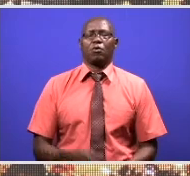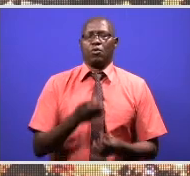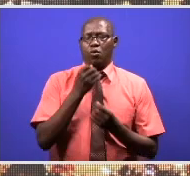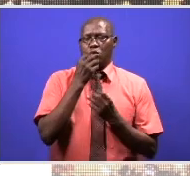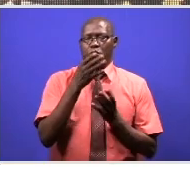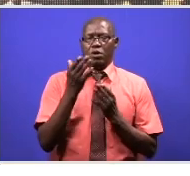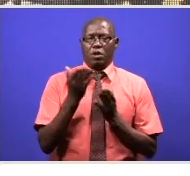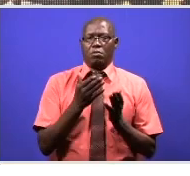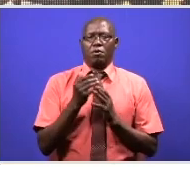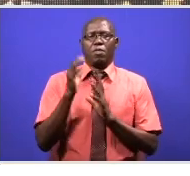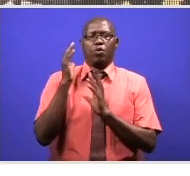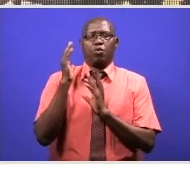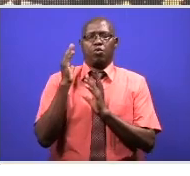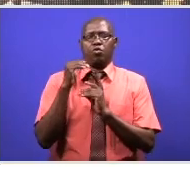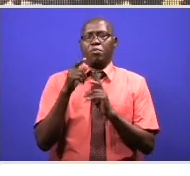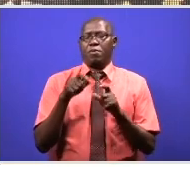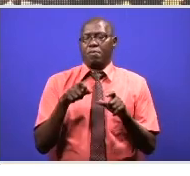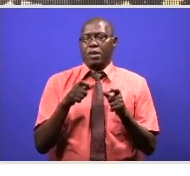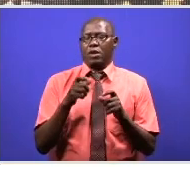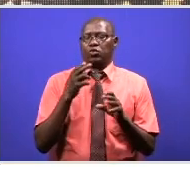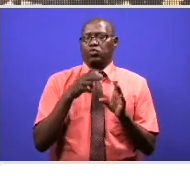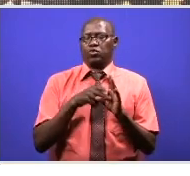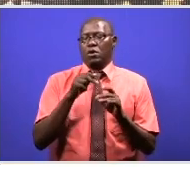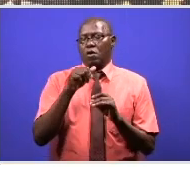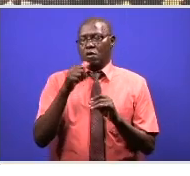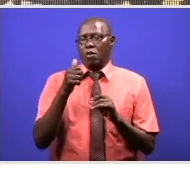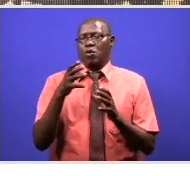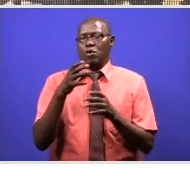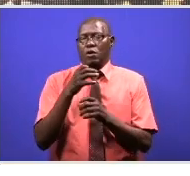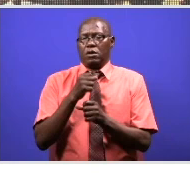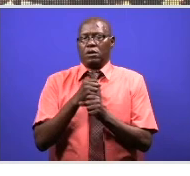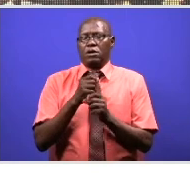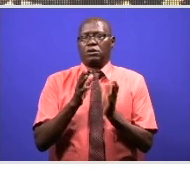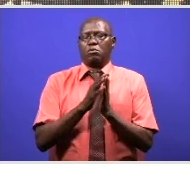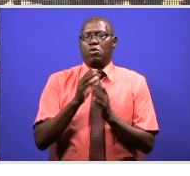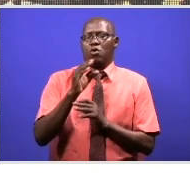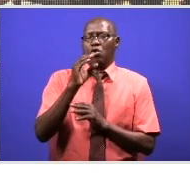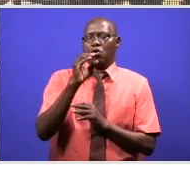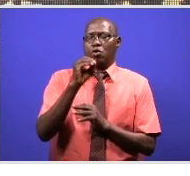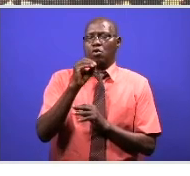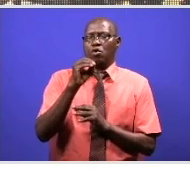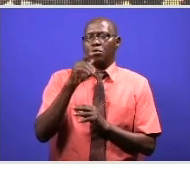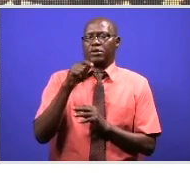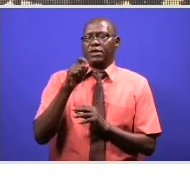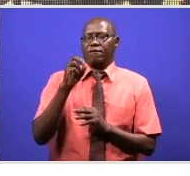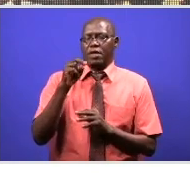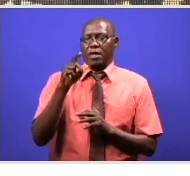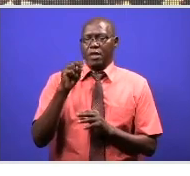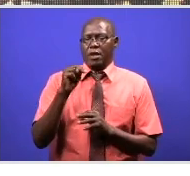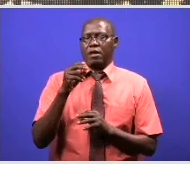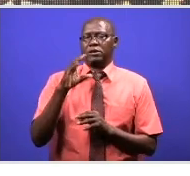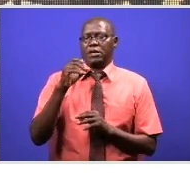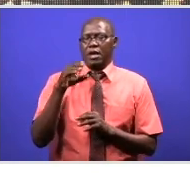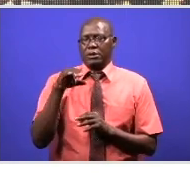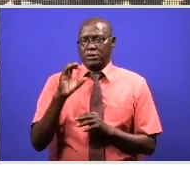Hope Media joined other entities and organizations such as Optiven, Korat Africa and CIC in the launch of the